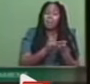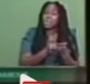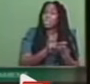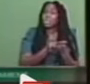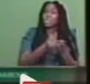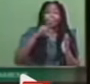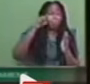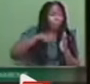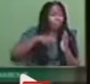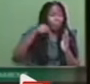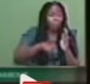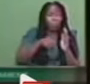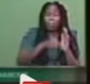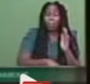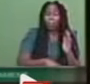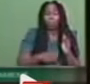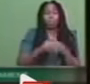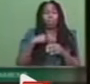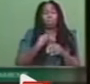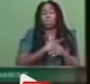care.